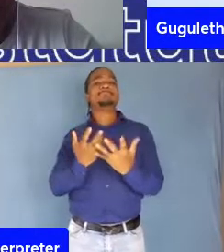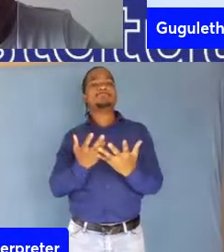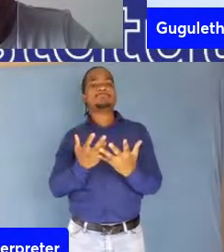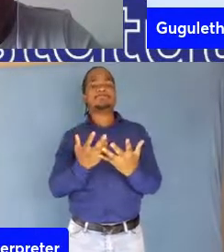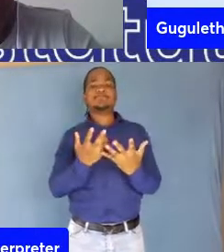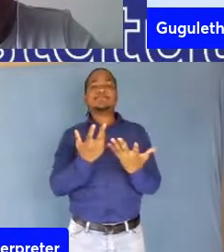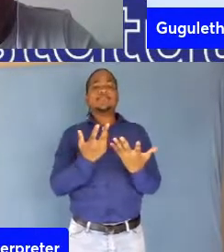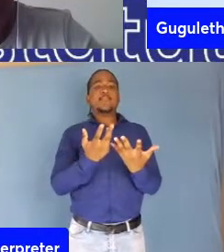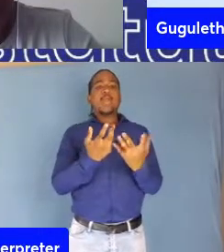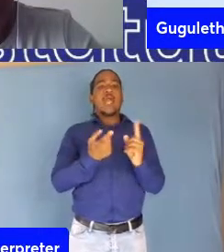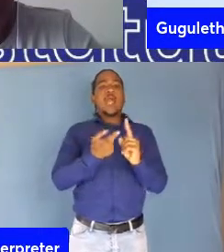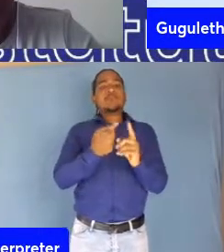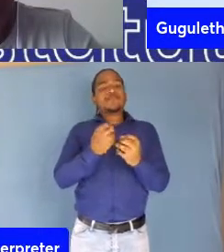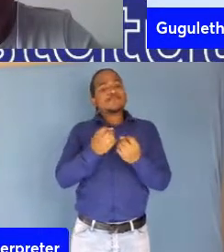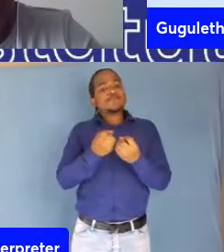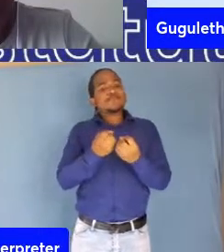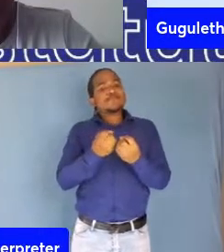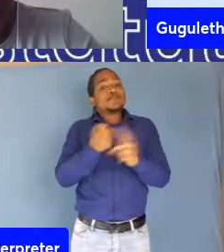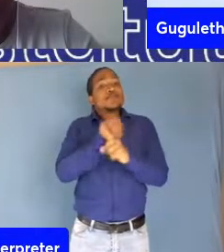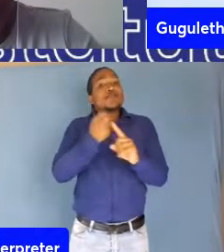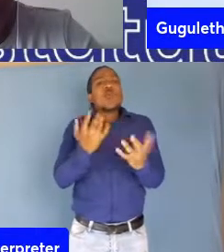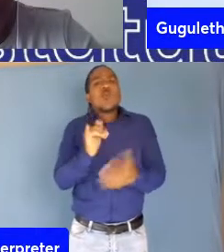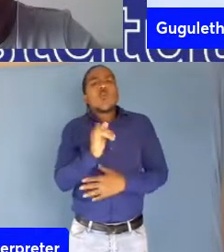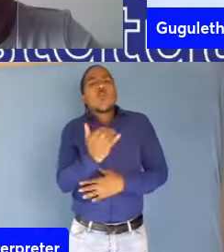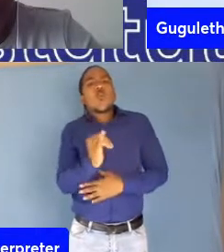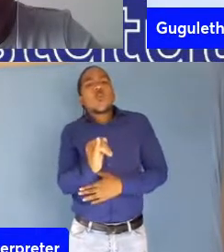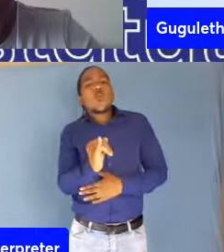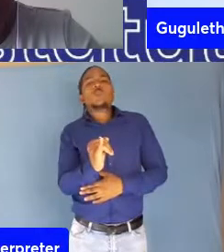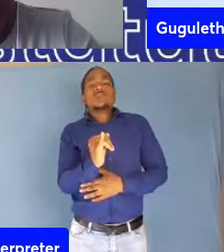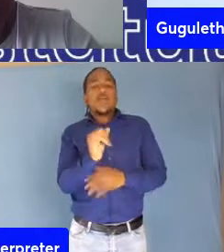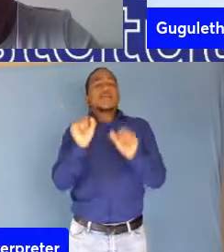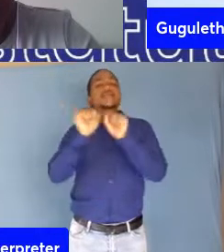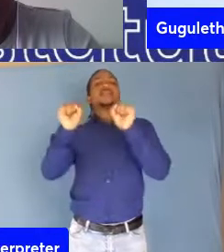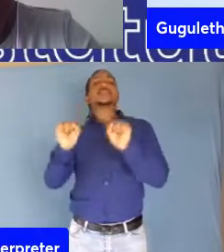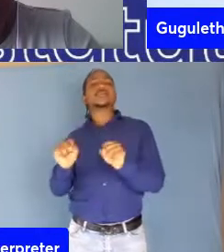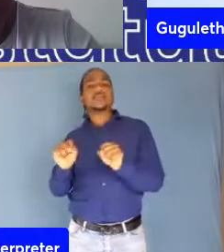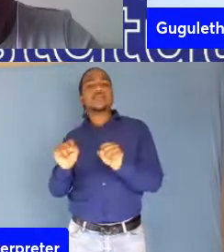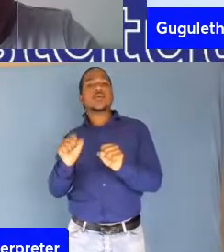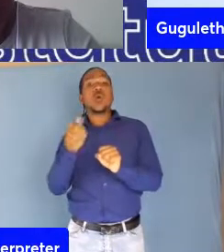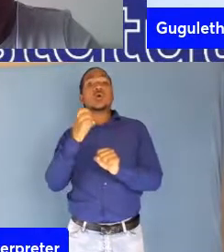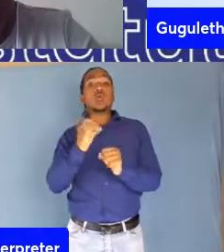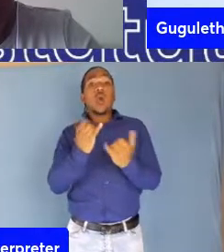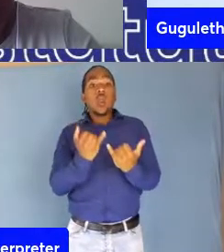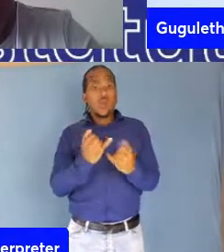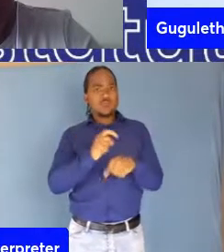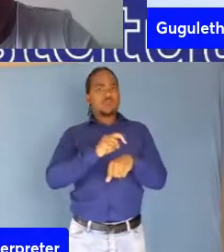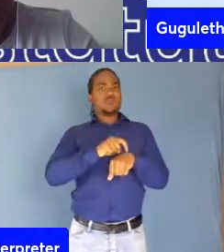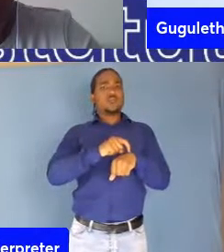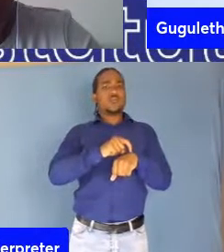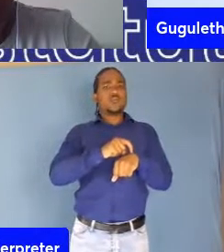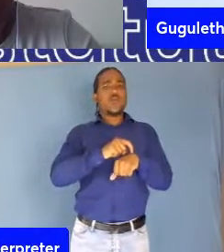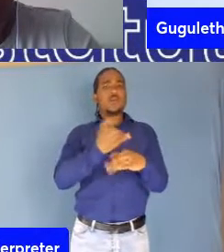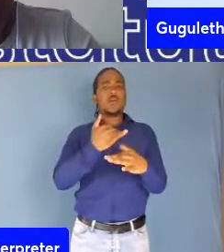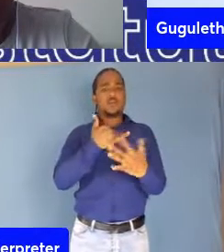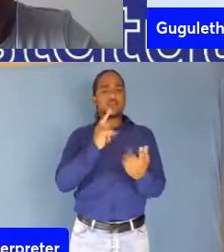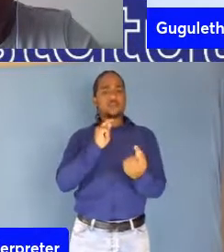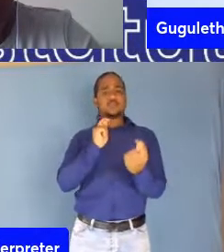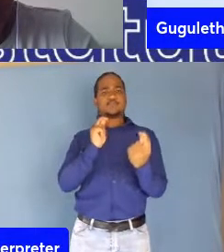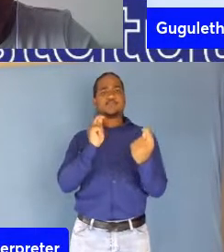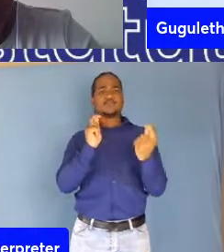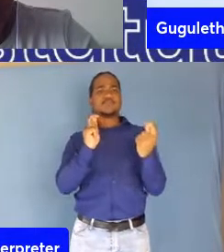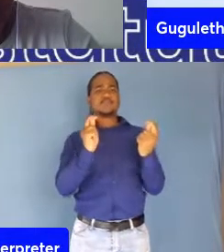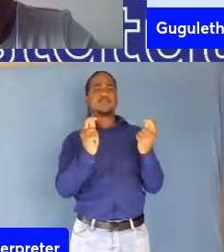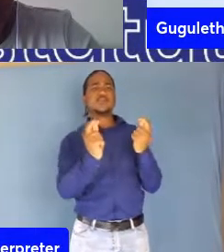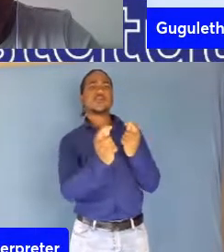disadvantaged furthermore by the system, there's a great expectation for them to, even in that moment, be transformational and